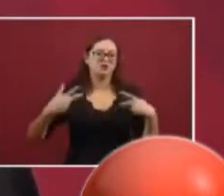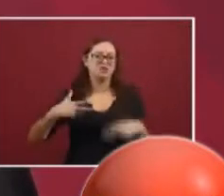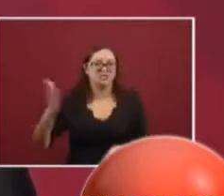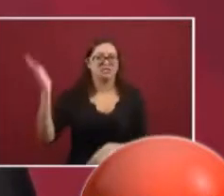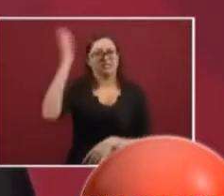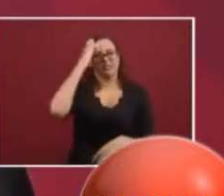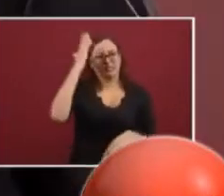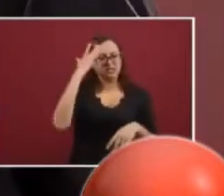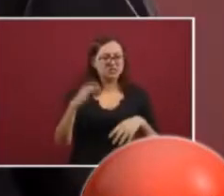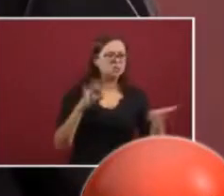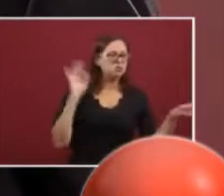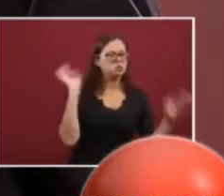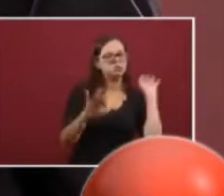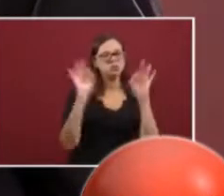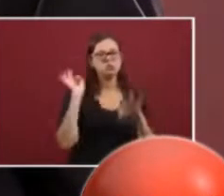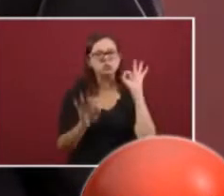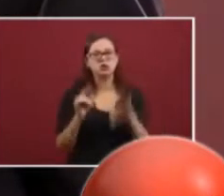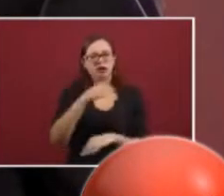don't even work.